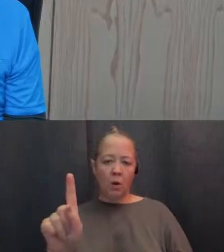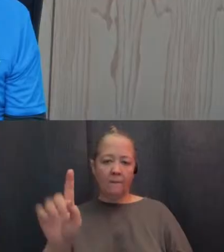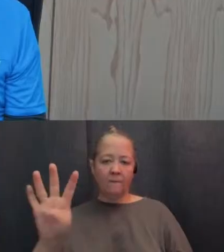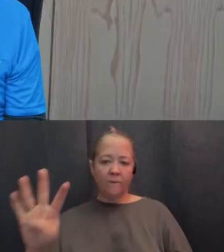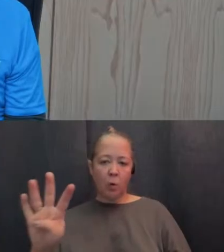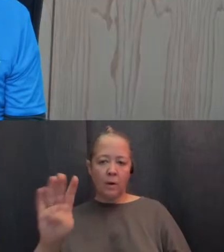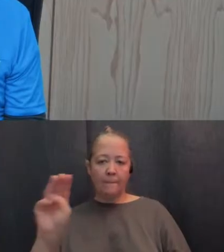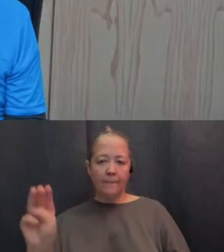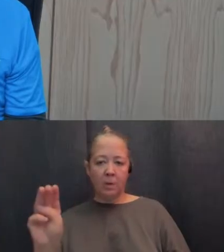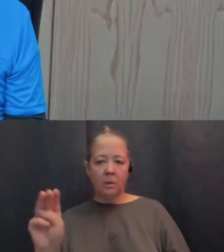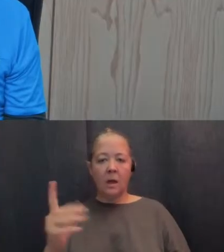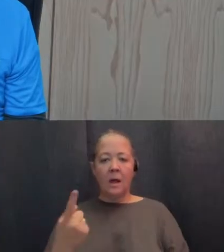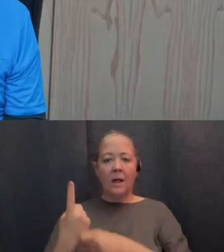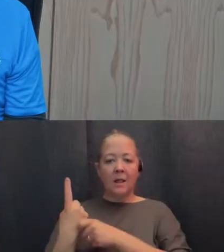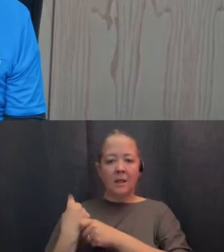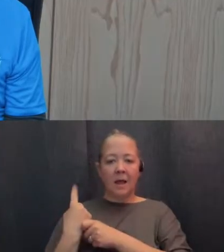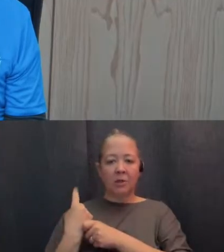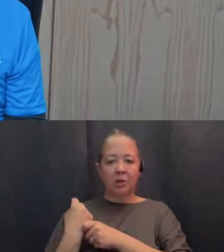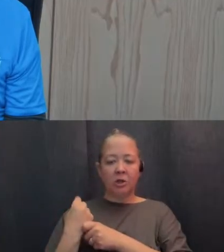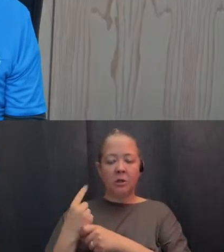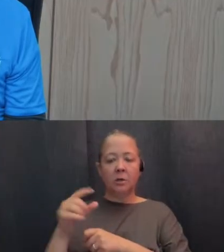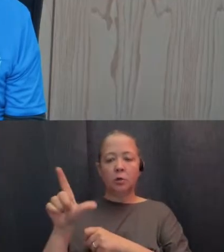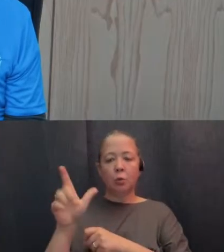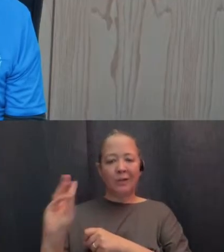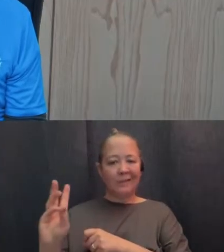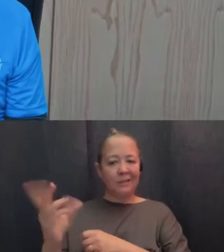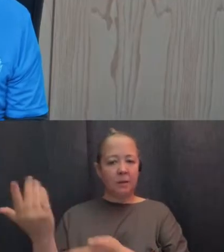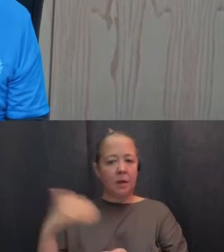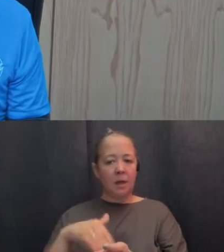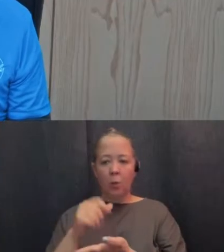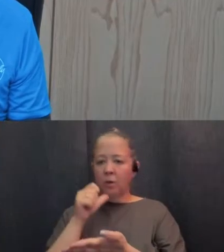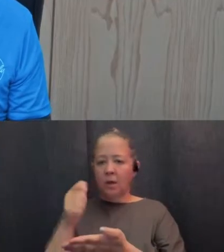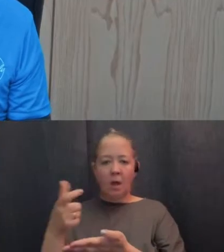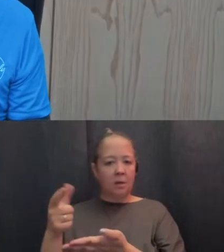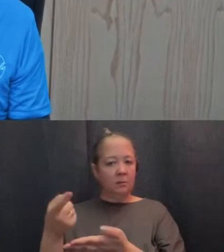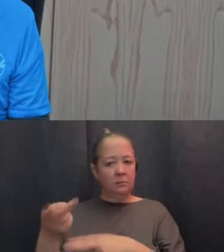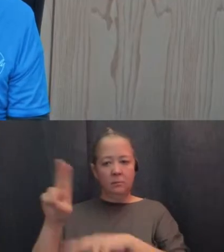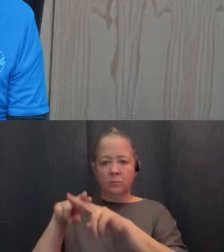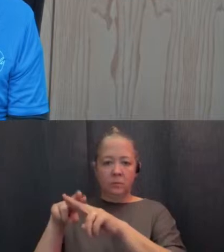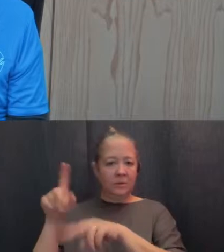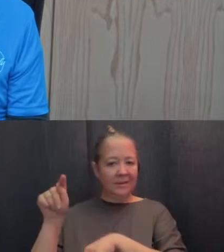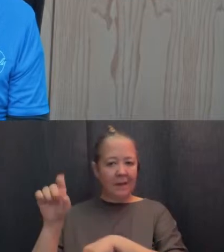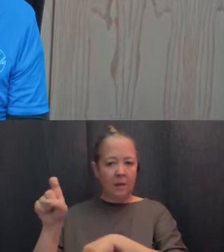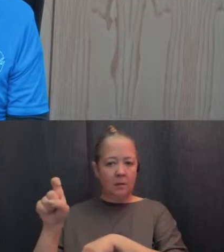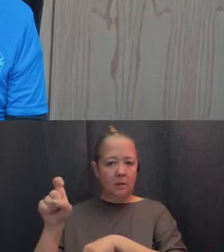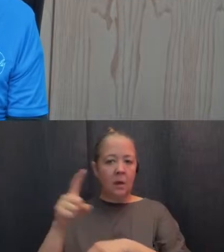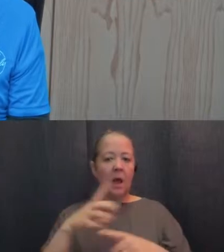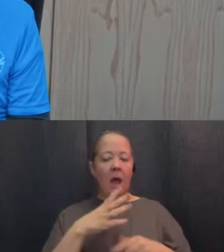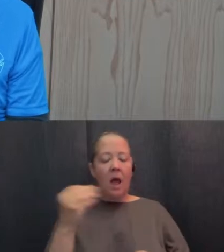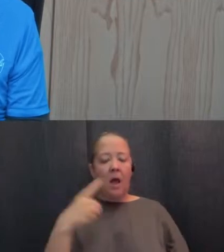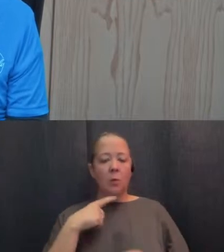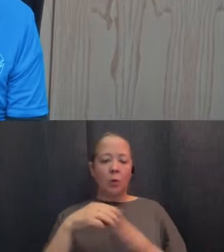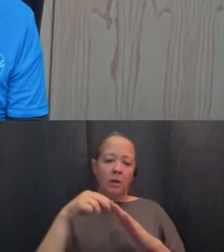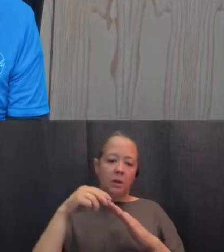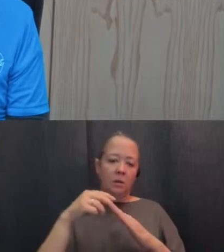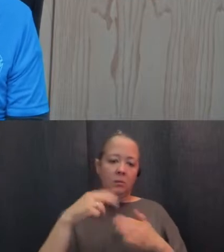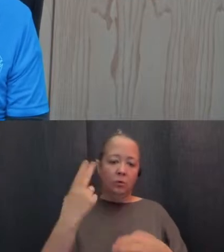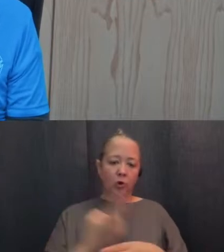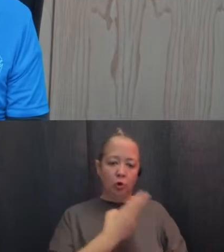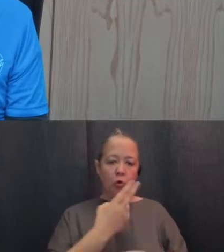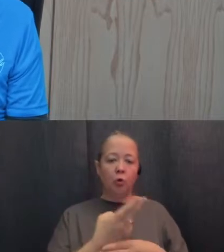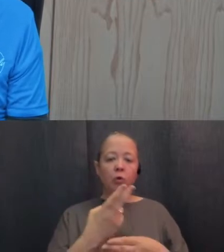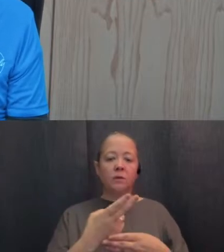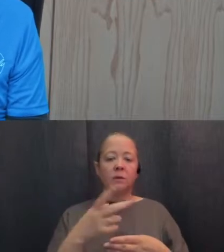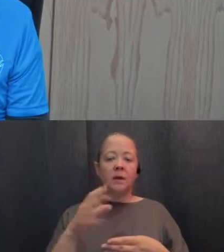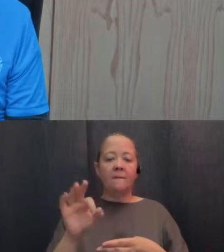again, in FY26, we did not raise taxes, and we dug into the fund balance about $385,000, we